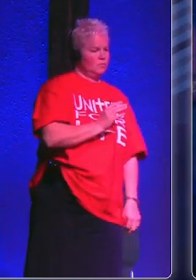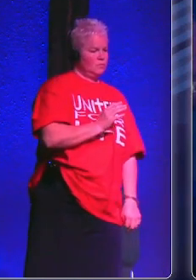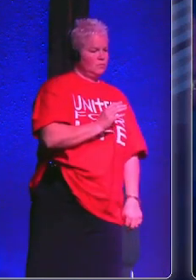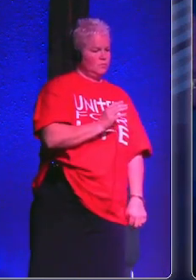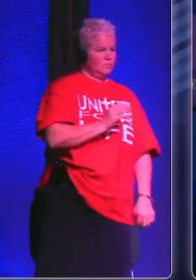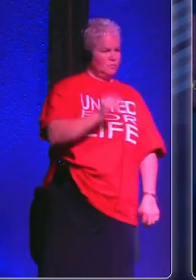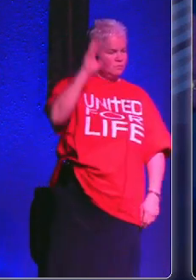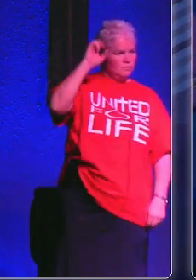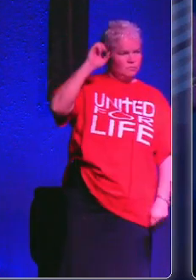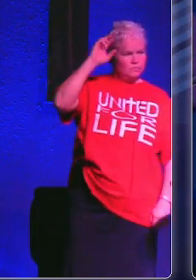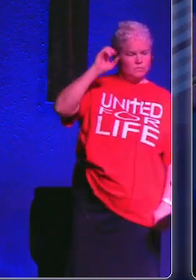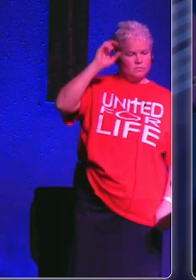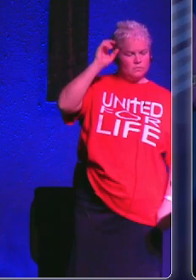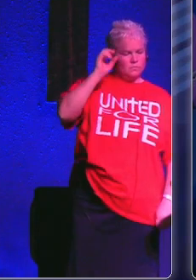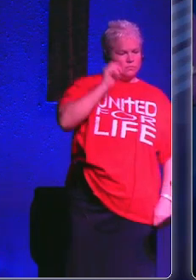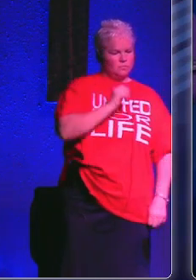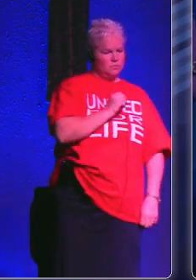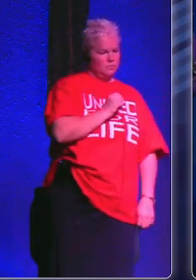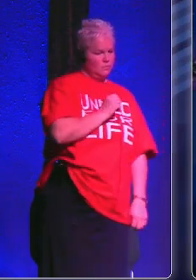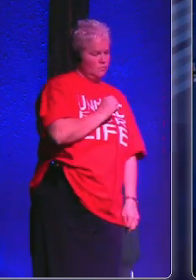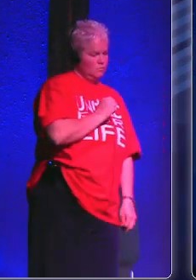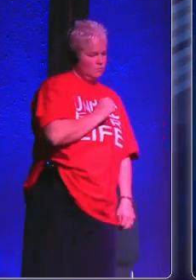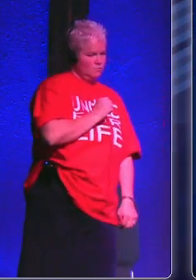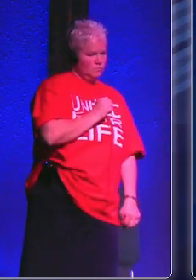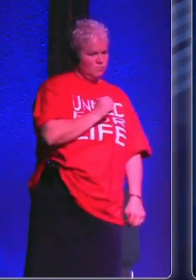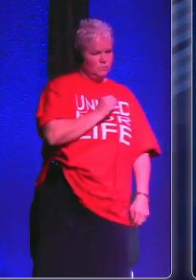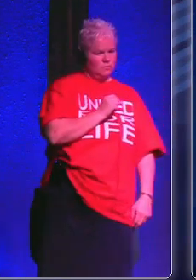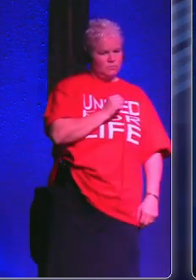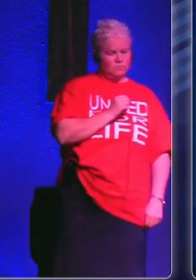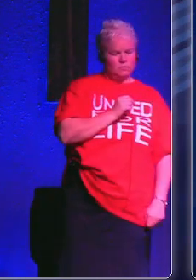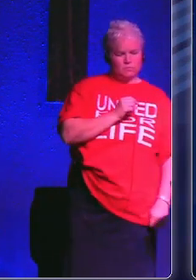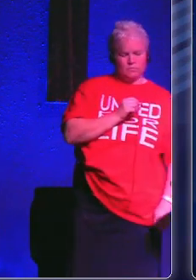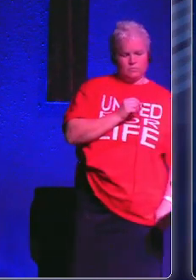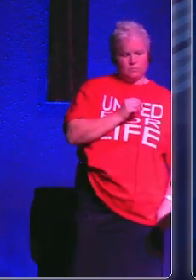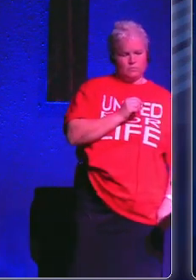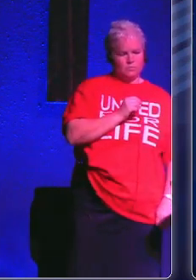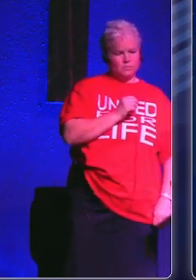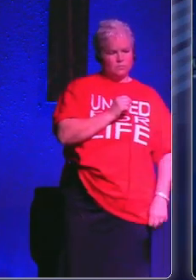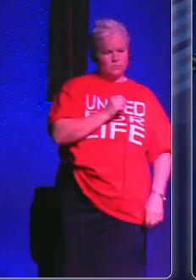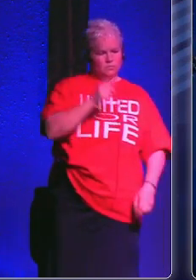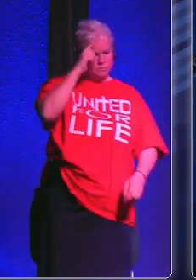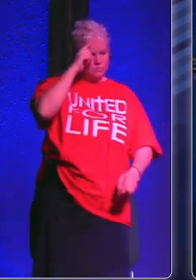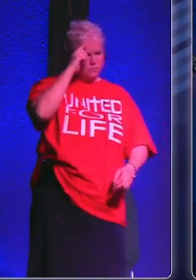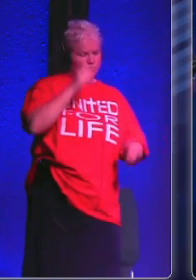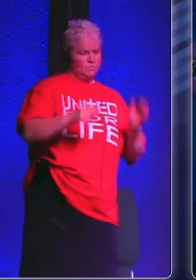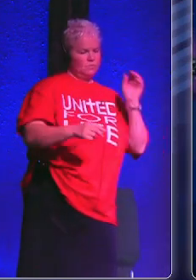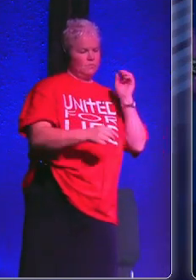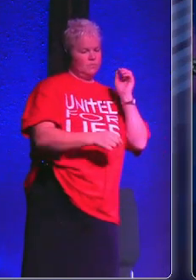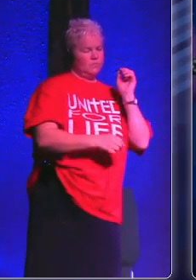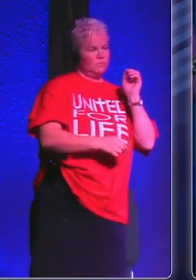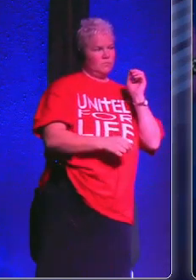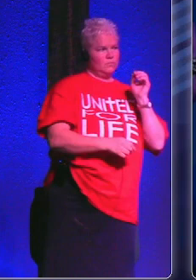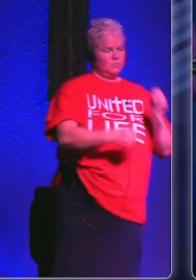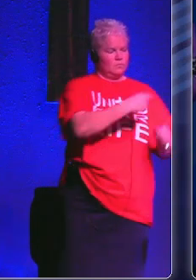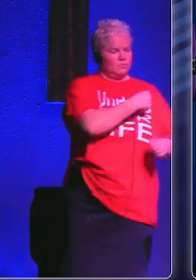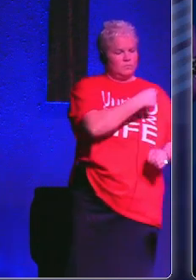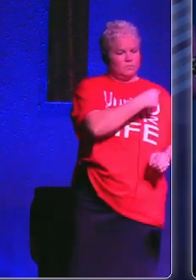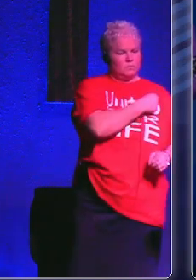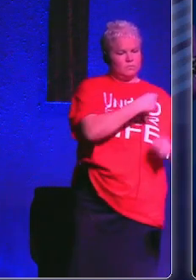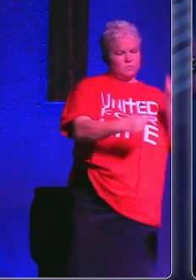So you give us the Holy Spirit, which grants us the discernment and the energy and the